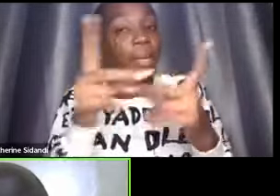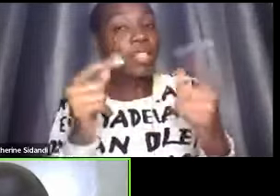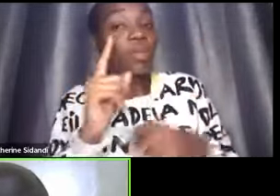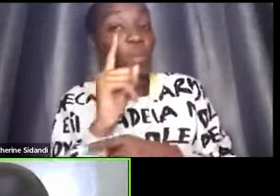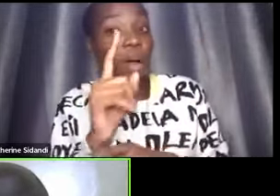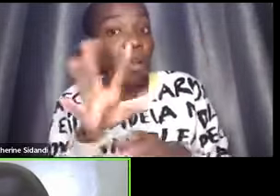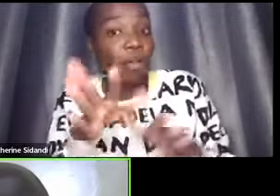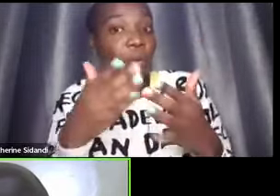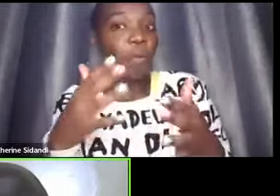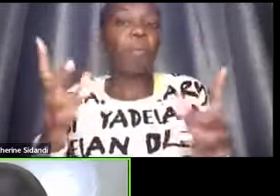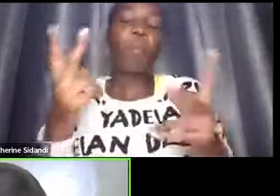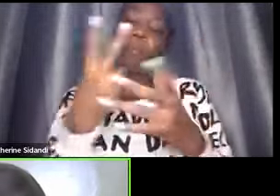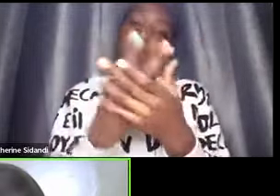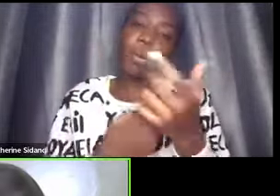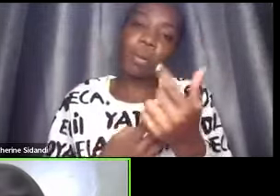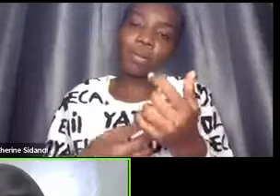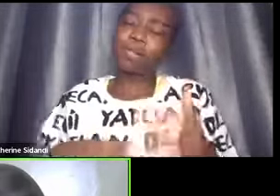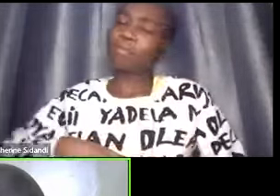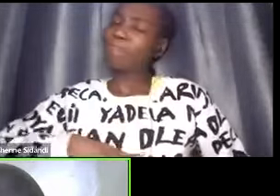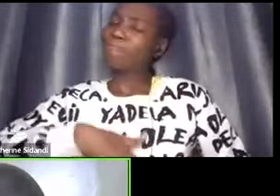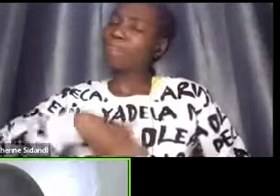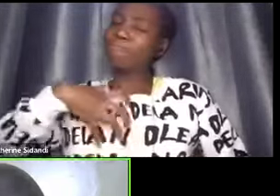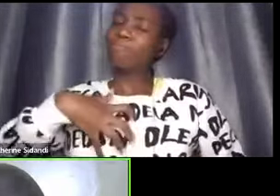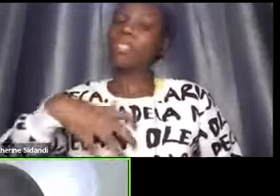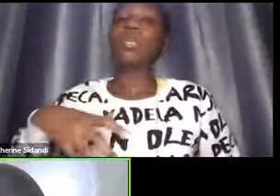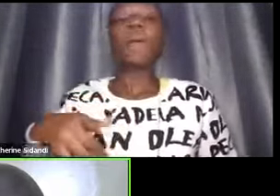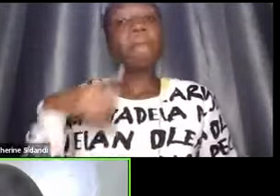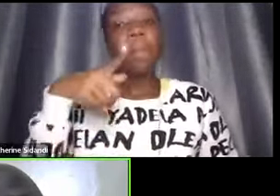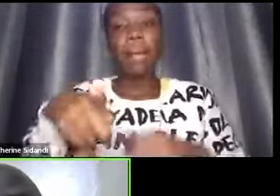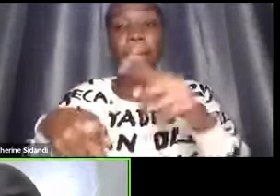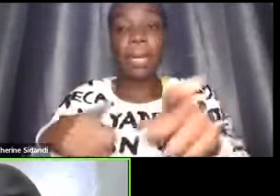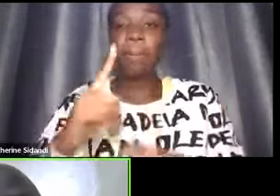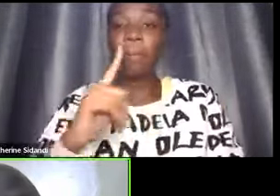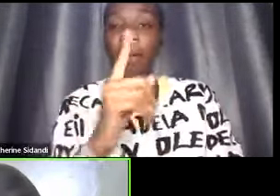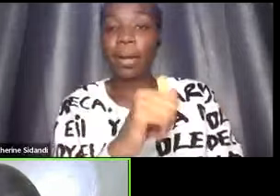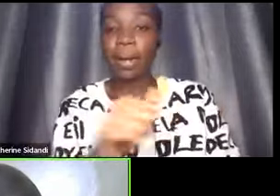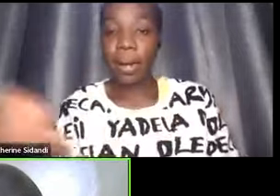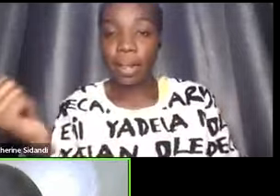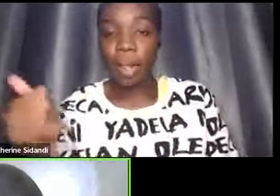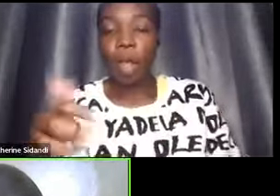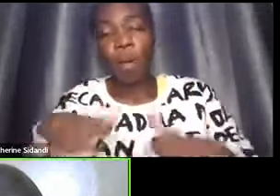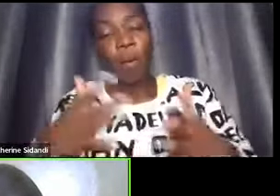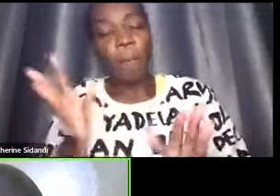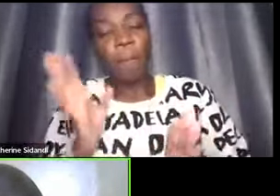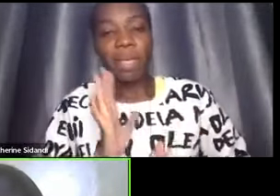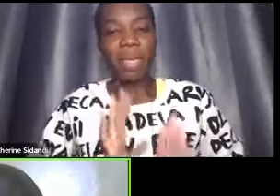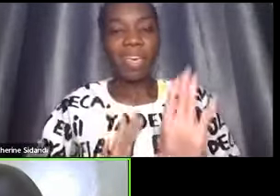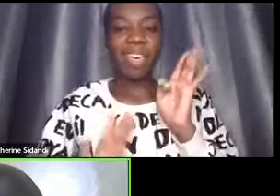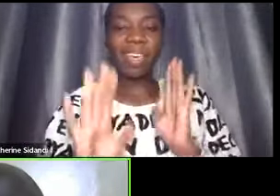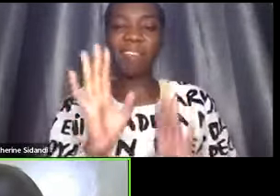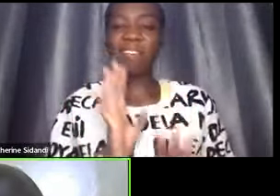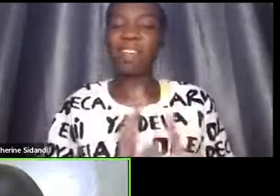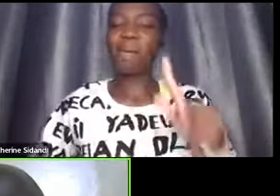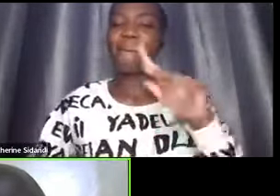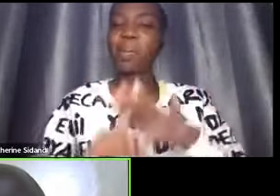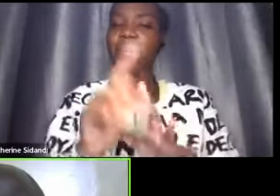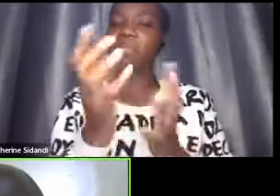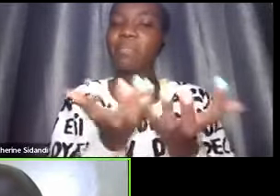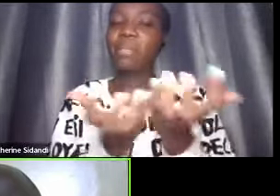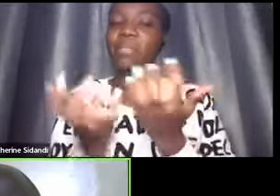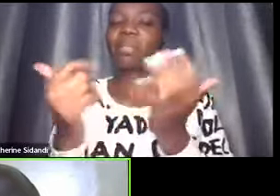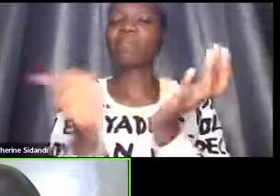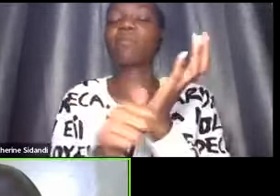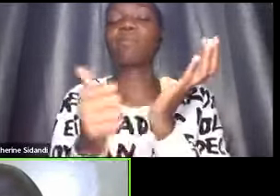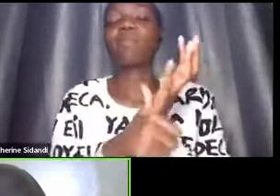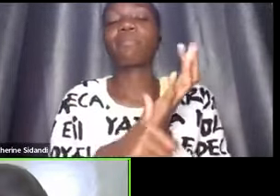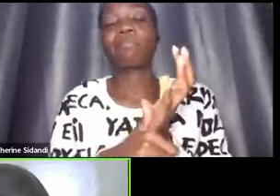are angry, they are blaming one another, and their behavior is causing a business problem.